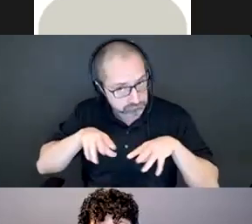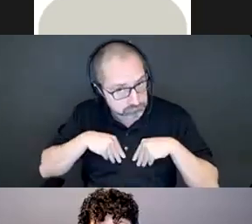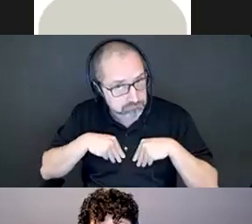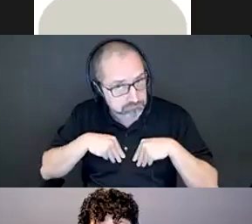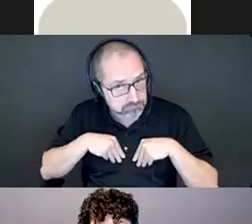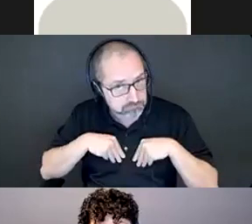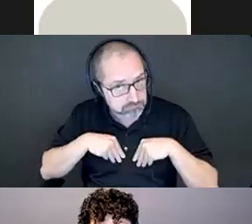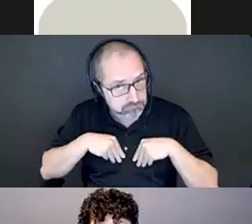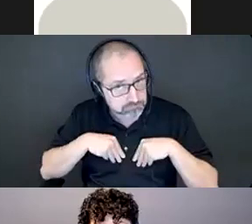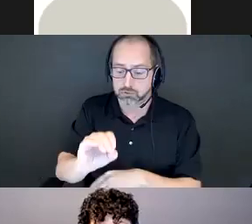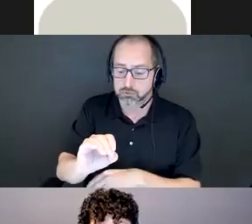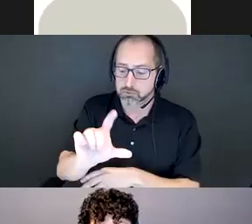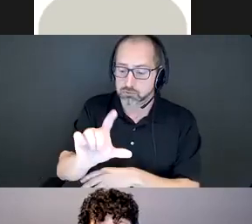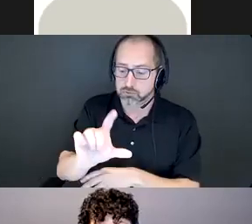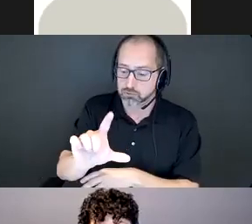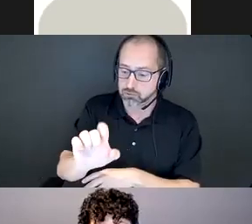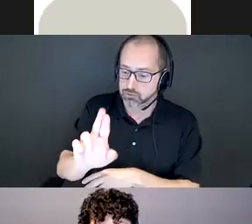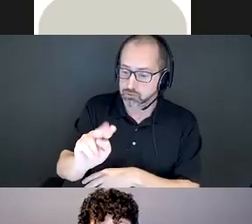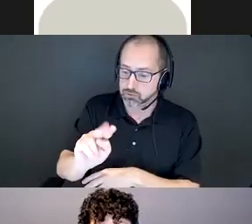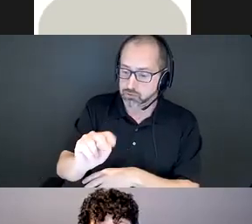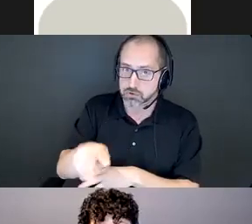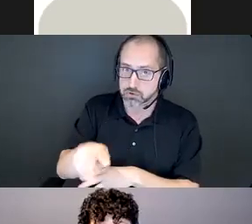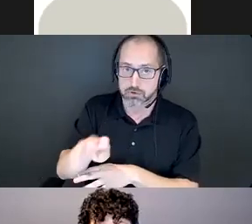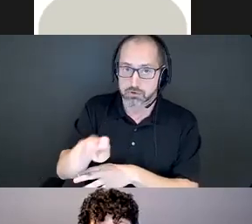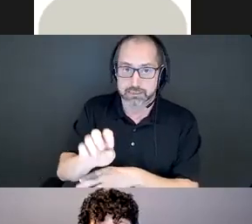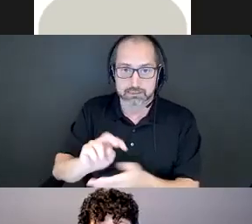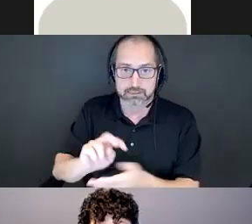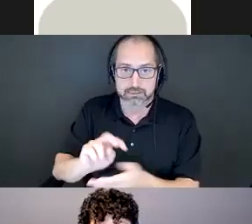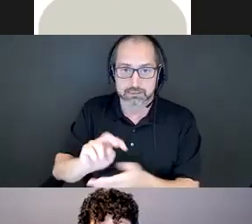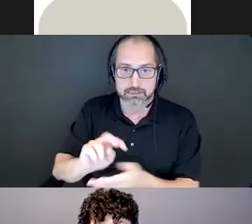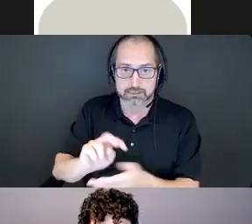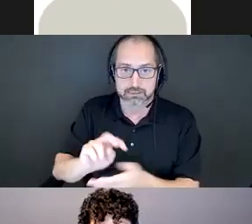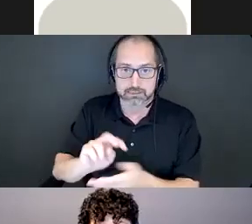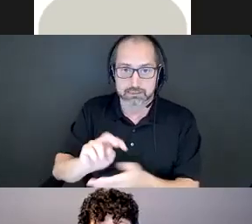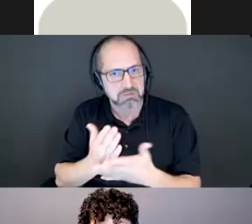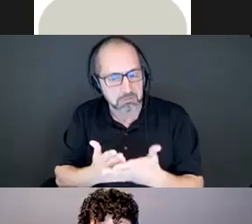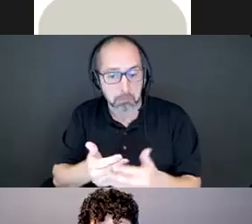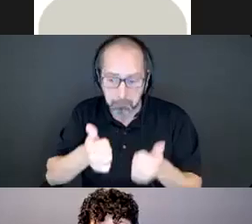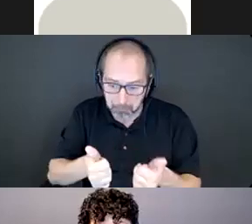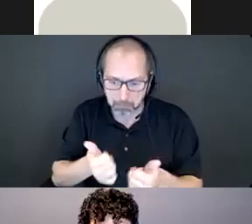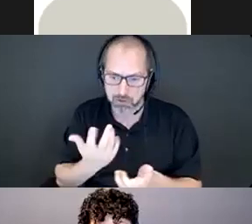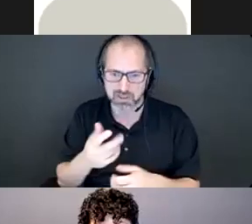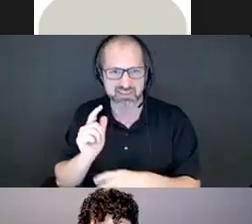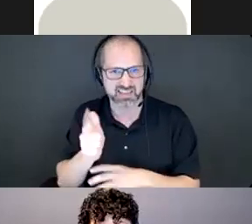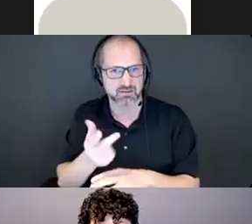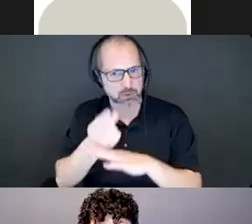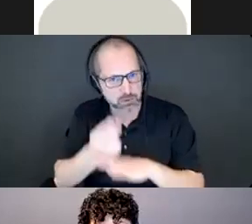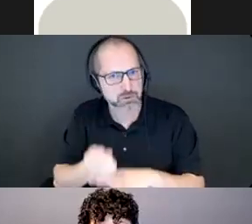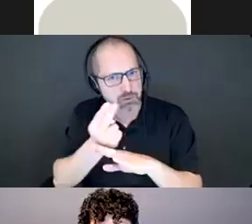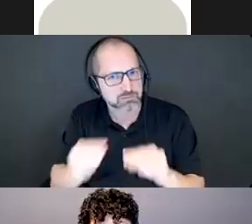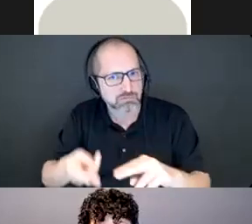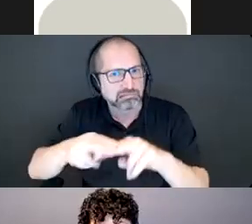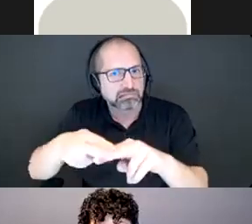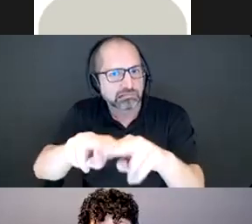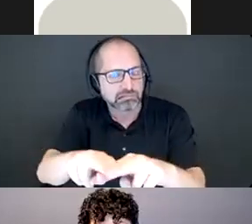an increased amount to achieve intoxication or desired effect, and diminished effect with the use of the same amount. However, with